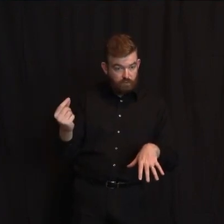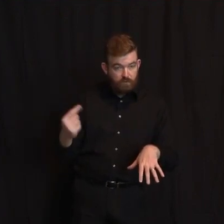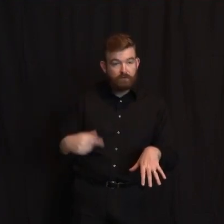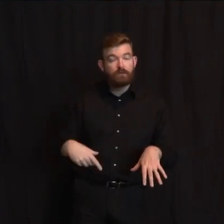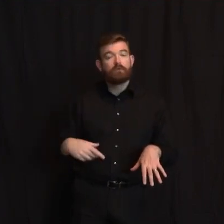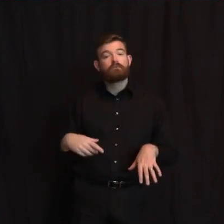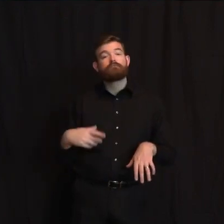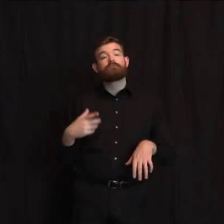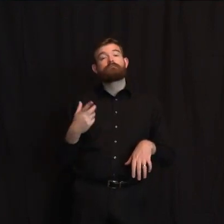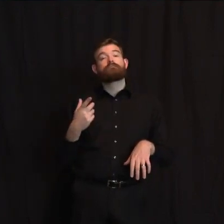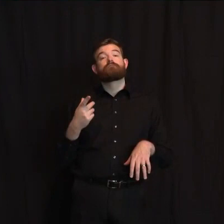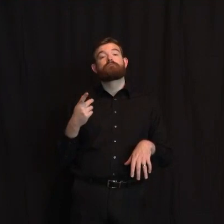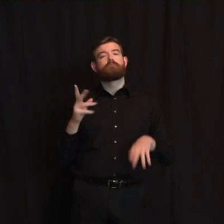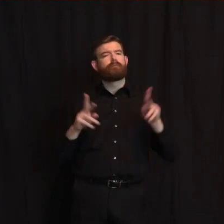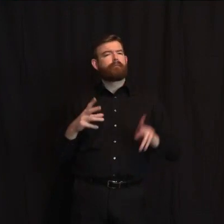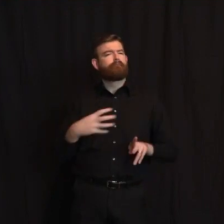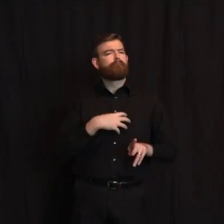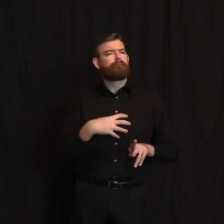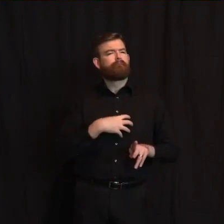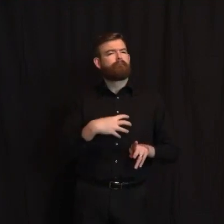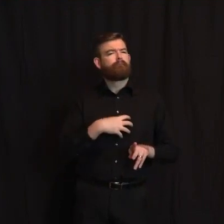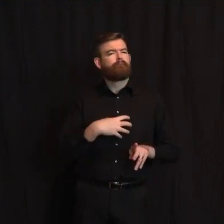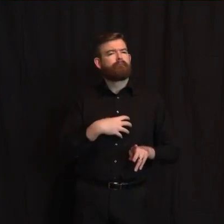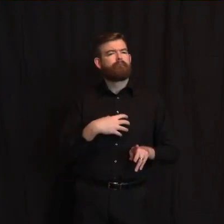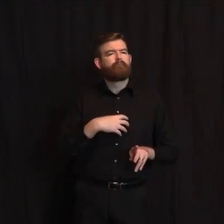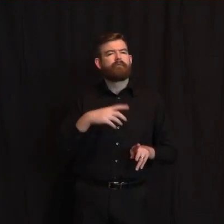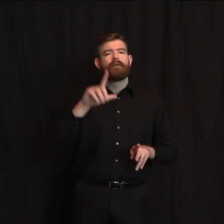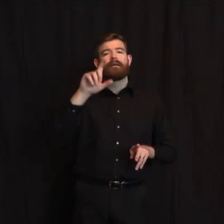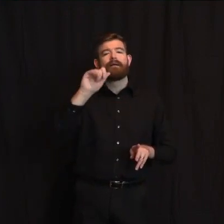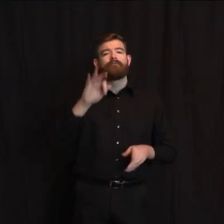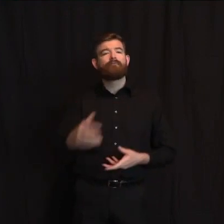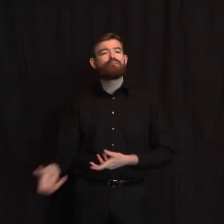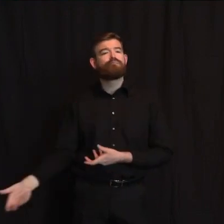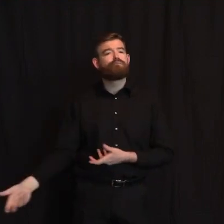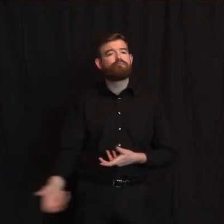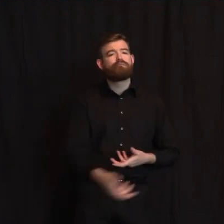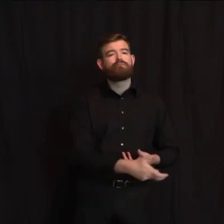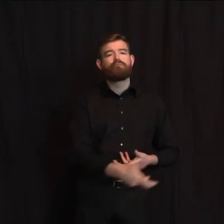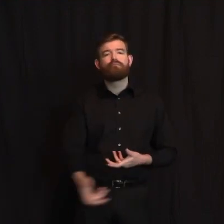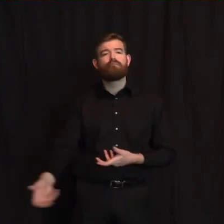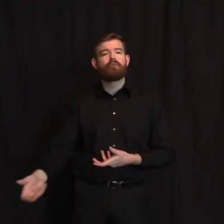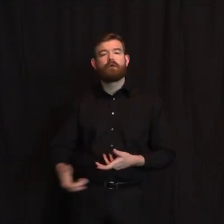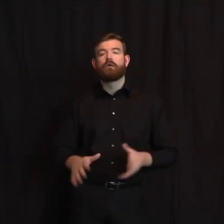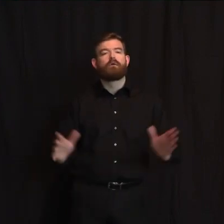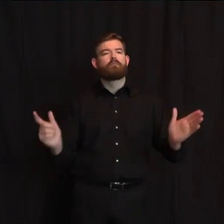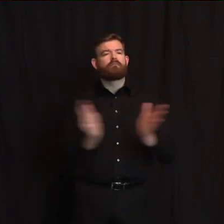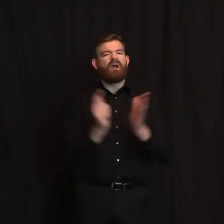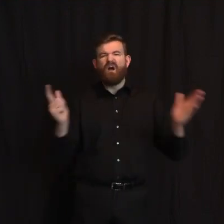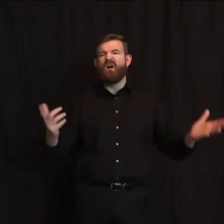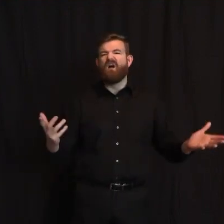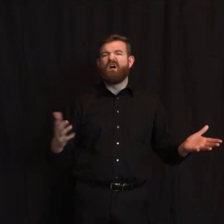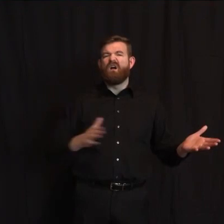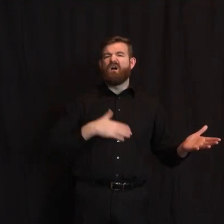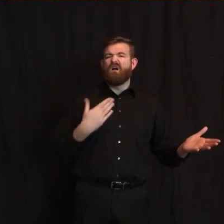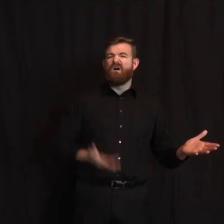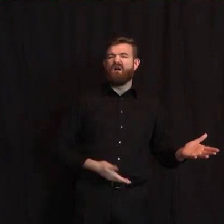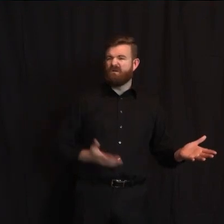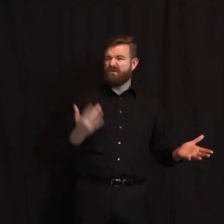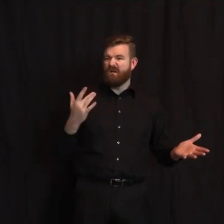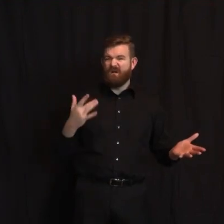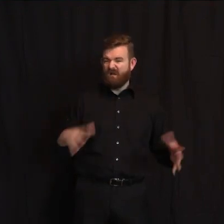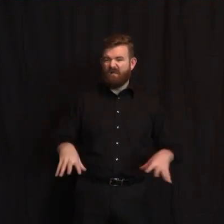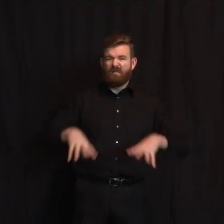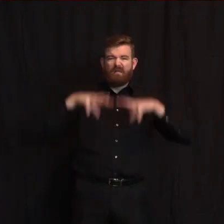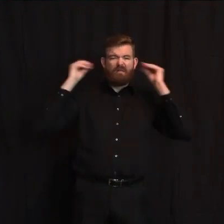respiratory illnesses, people with respiratory problems. Sorry, leaf blowers? Leaf blowers, okay. Yeah, sorry. There are also a number of bills up Monday. One includes high